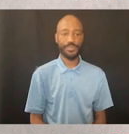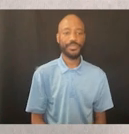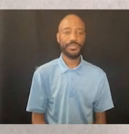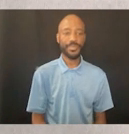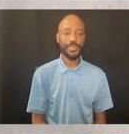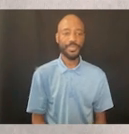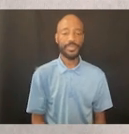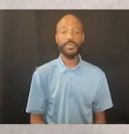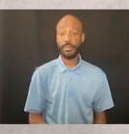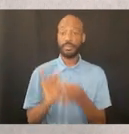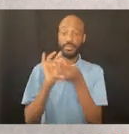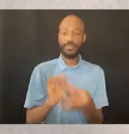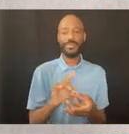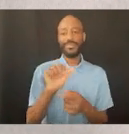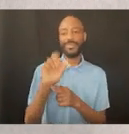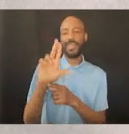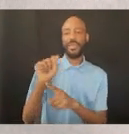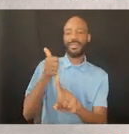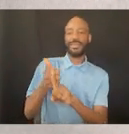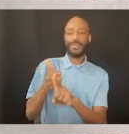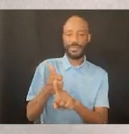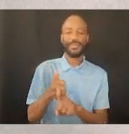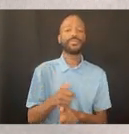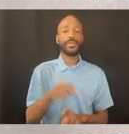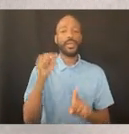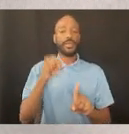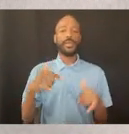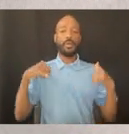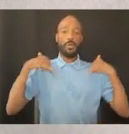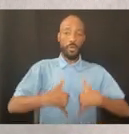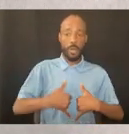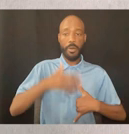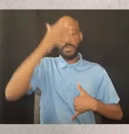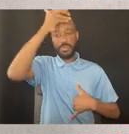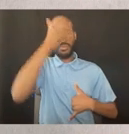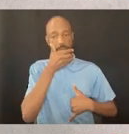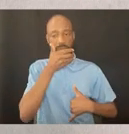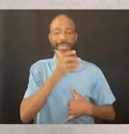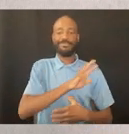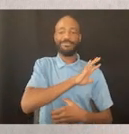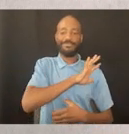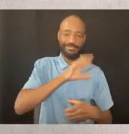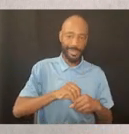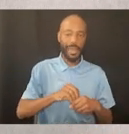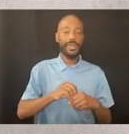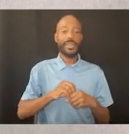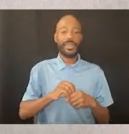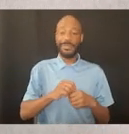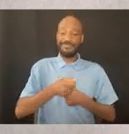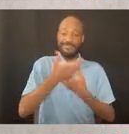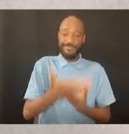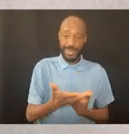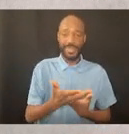About the art, this coat and the mask embody the idea of growth at its most